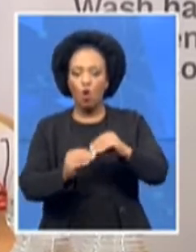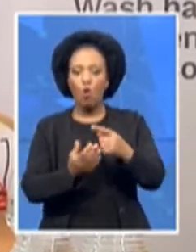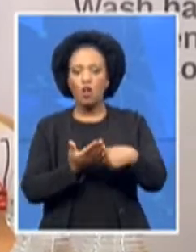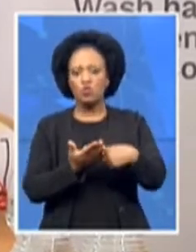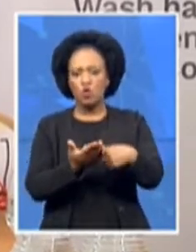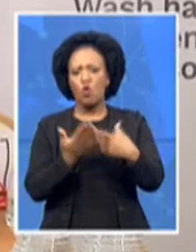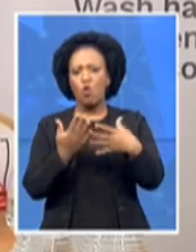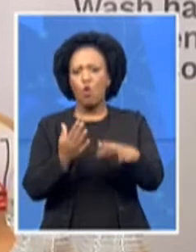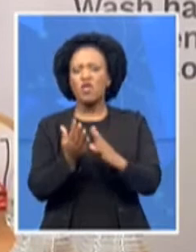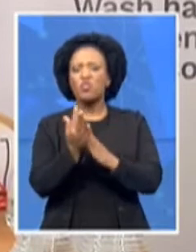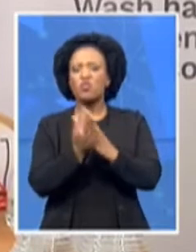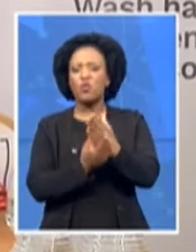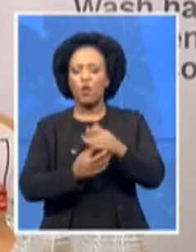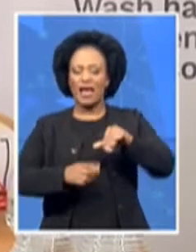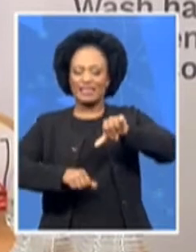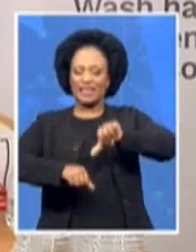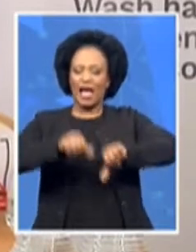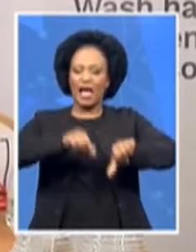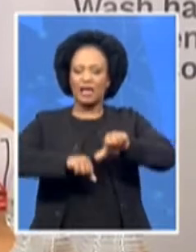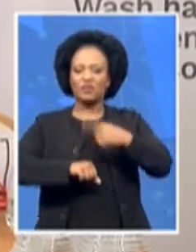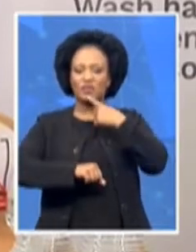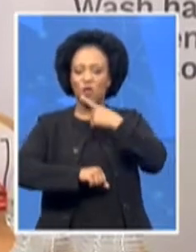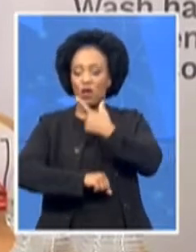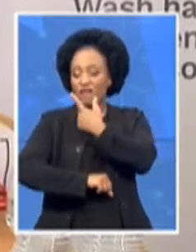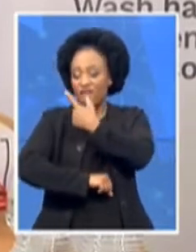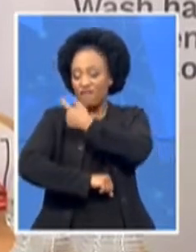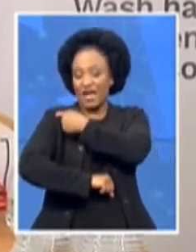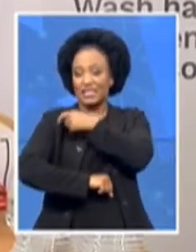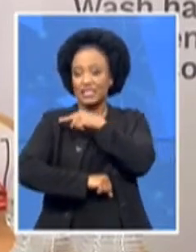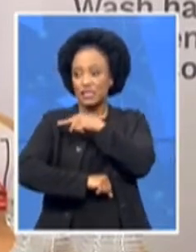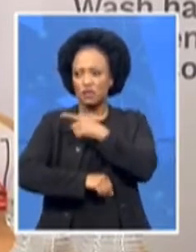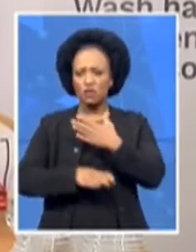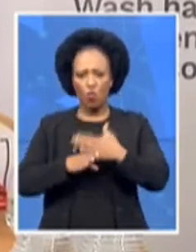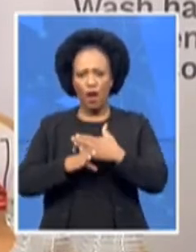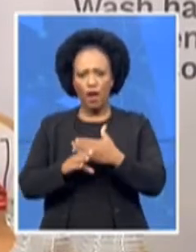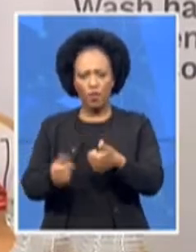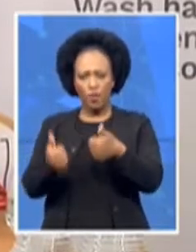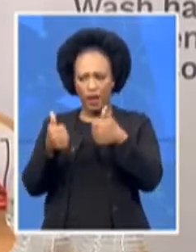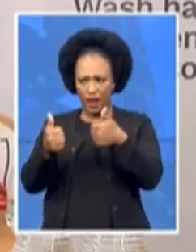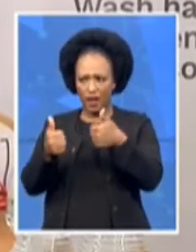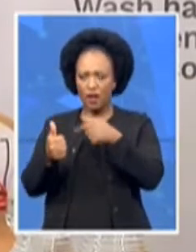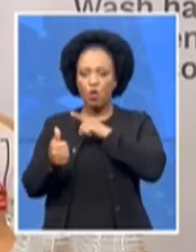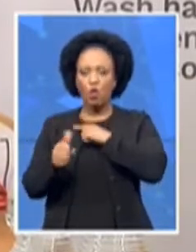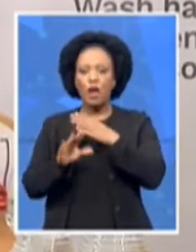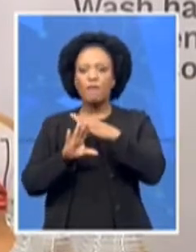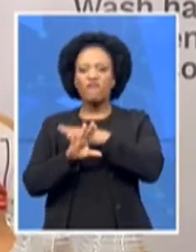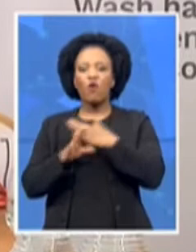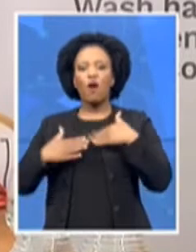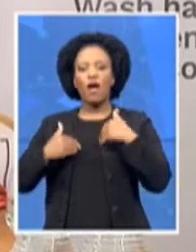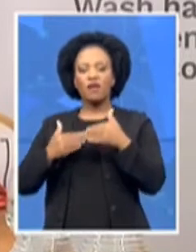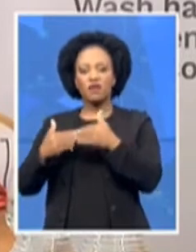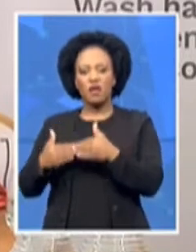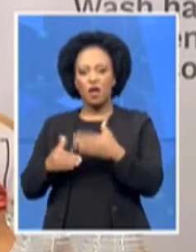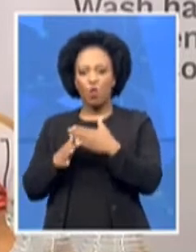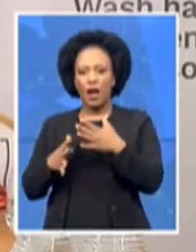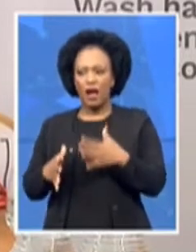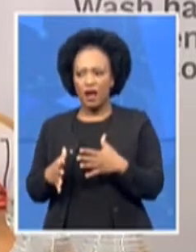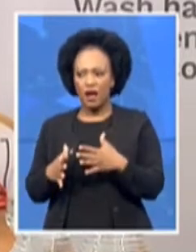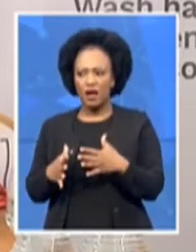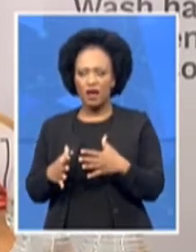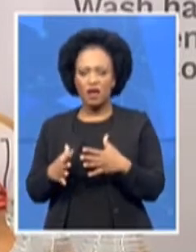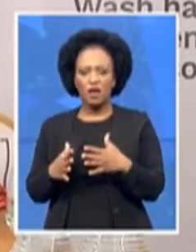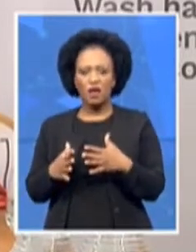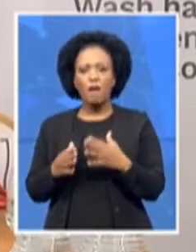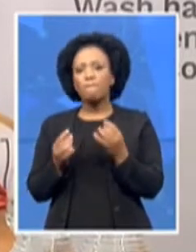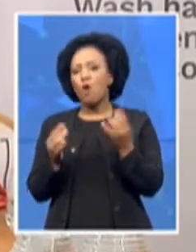works. Before we vaccinated our own healthcare workers, most of them were getting infected and they were demising. But after